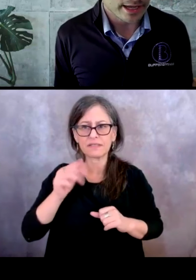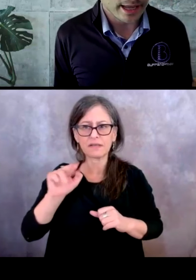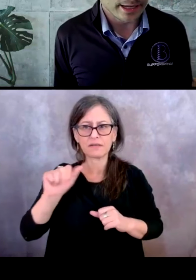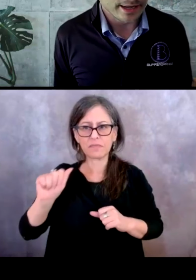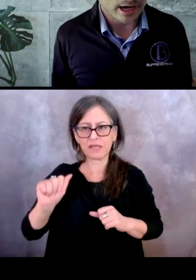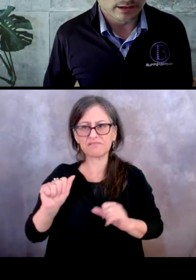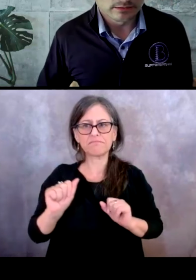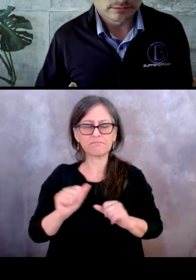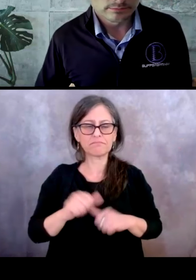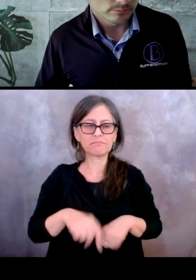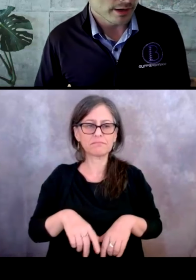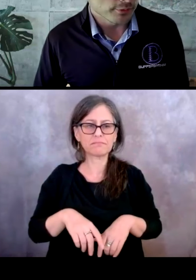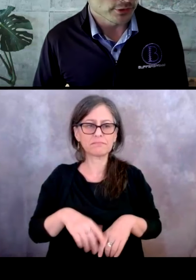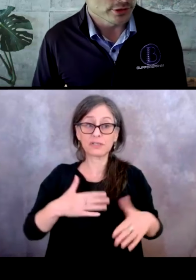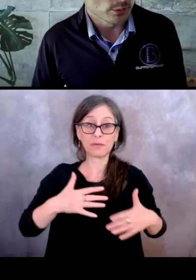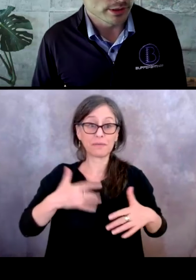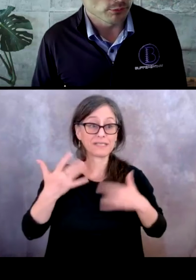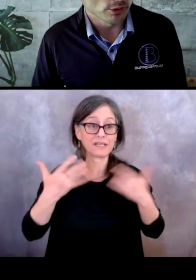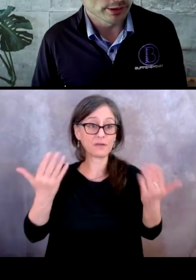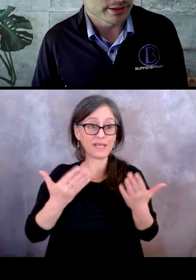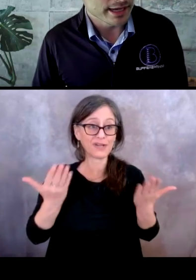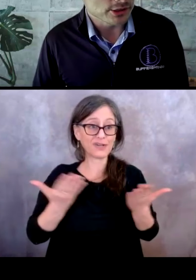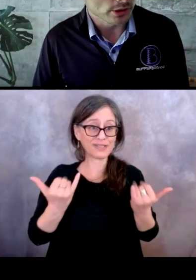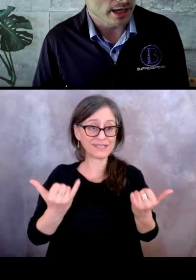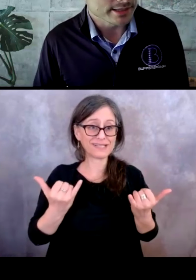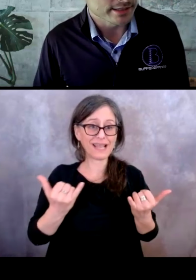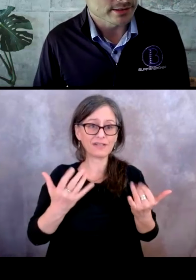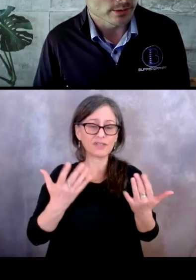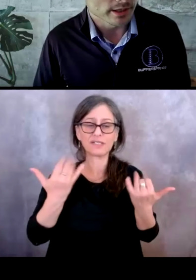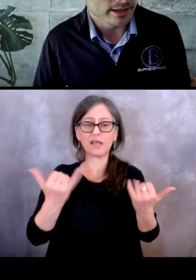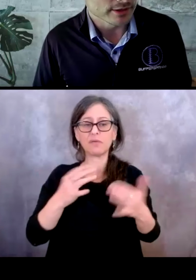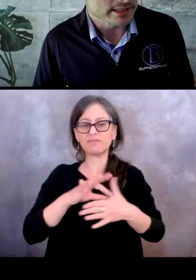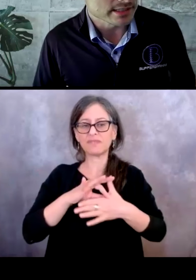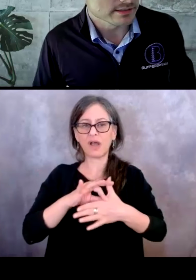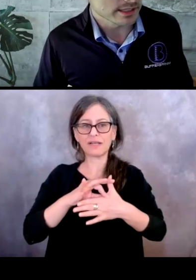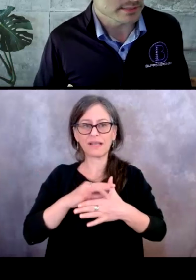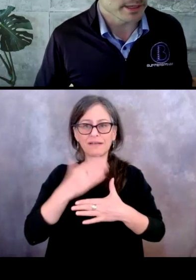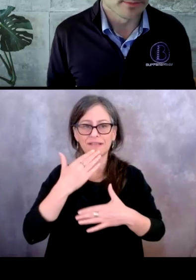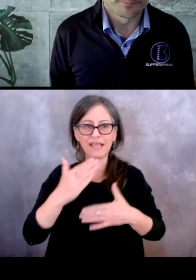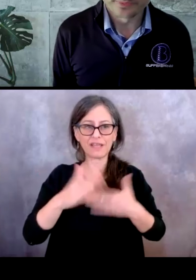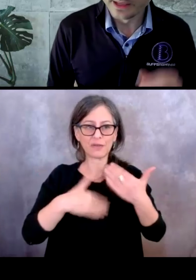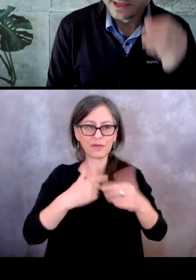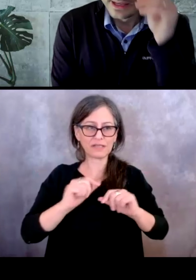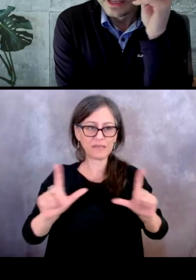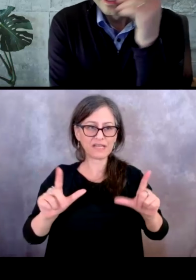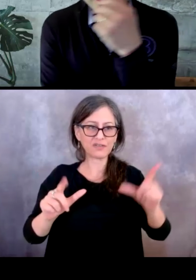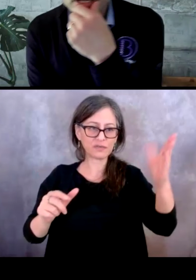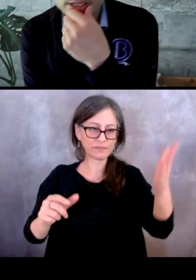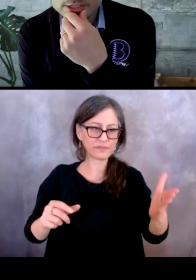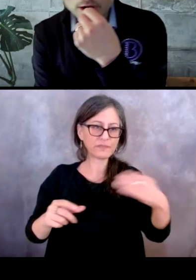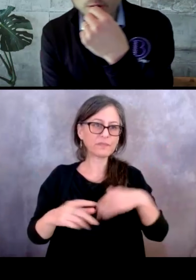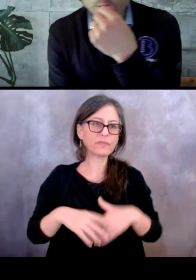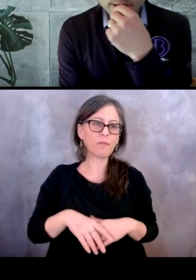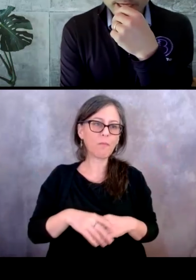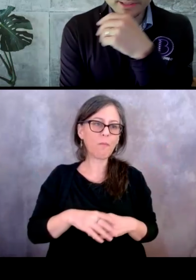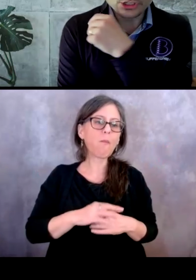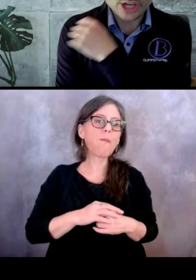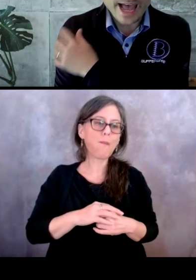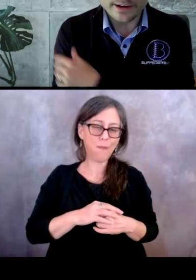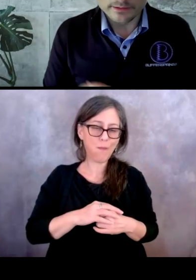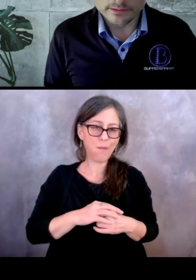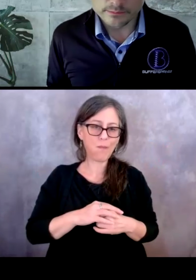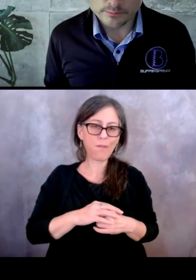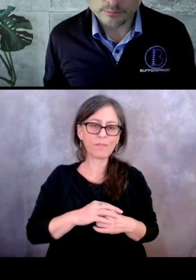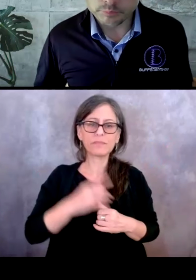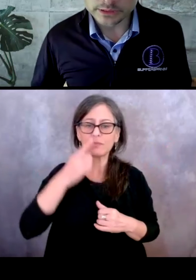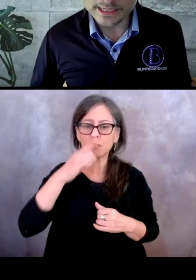you today. And without further ado, we'll get rolling on the actual content. So Kevin, next page. So in the